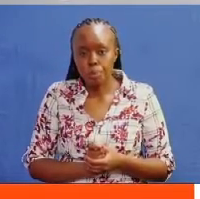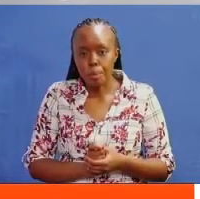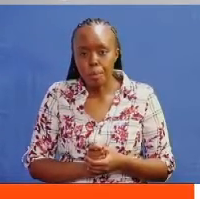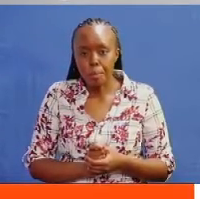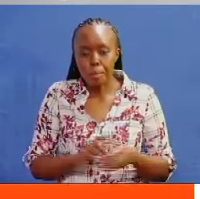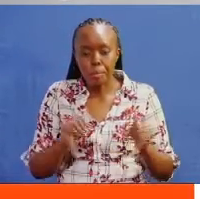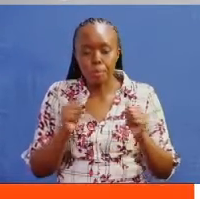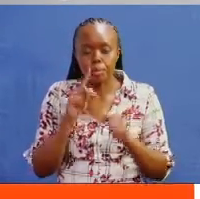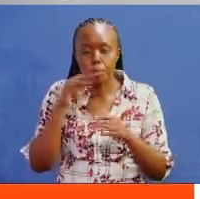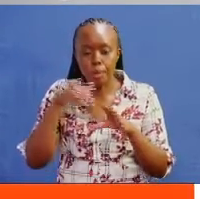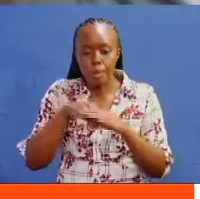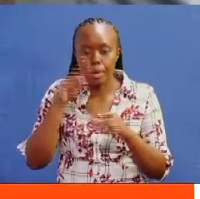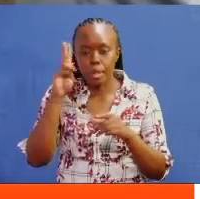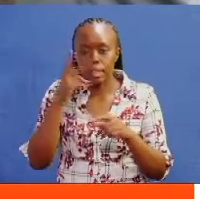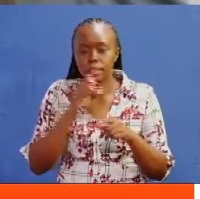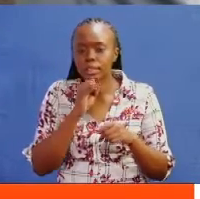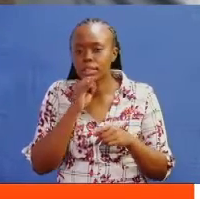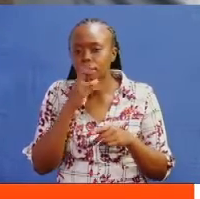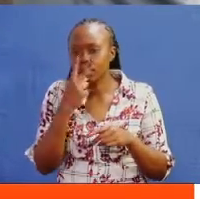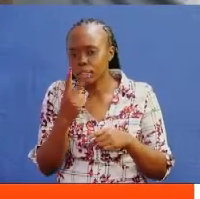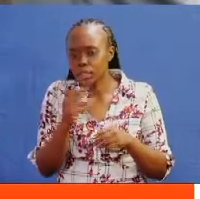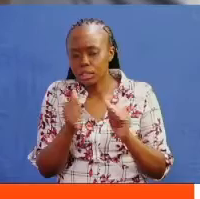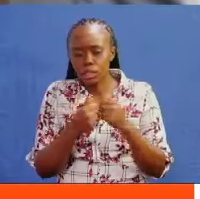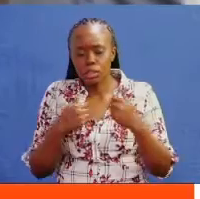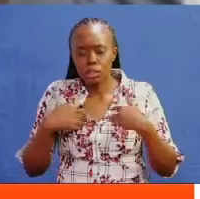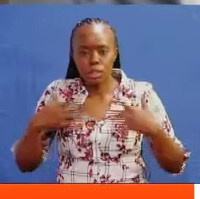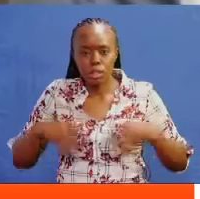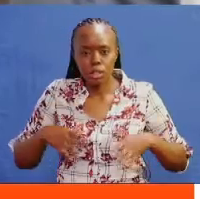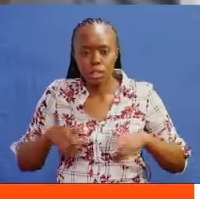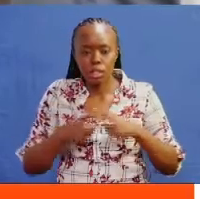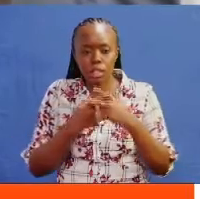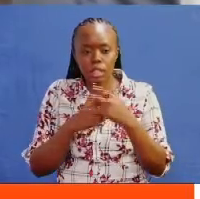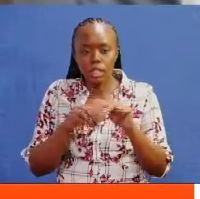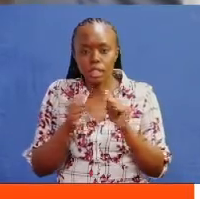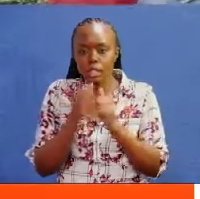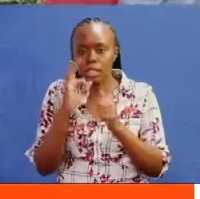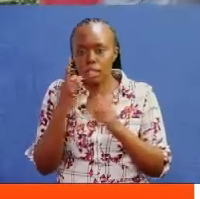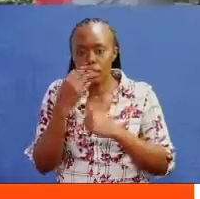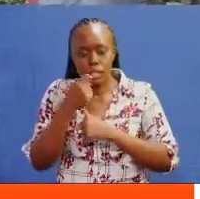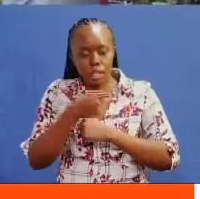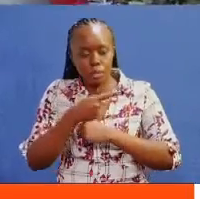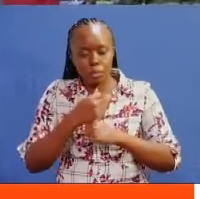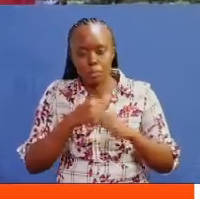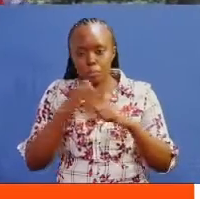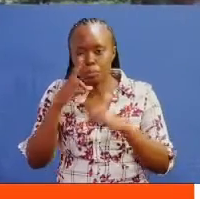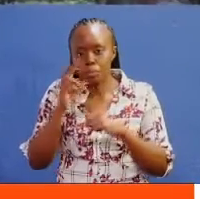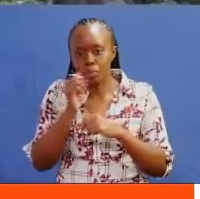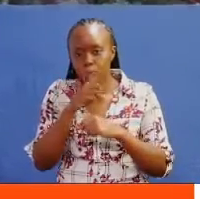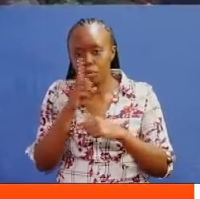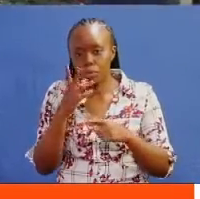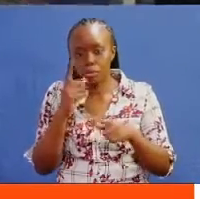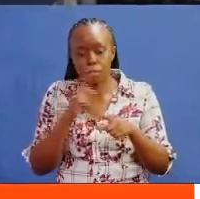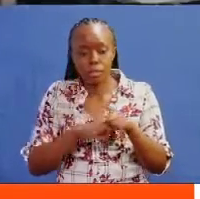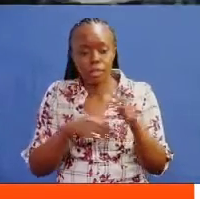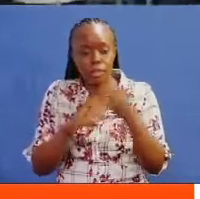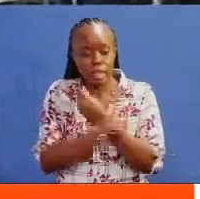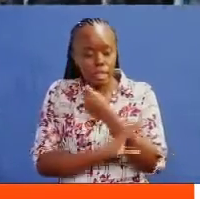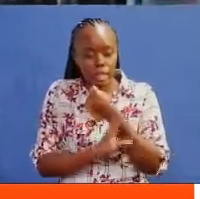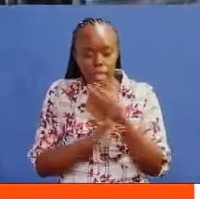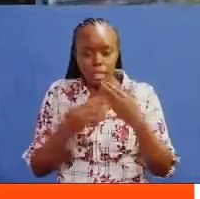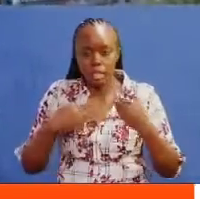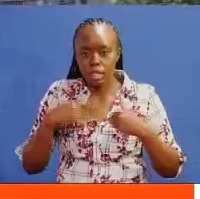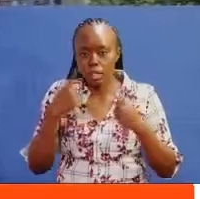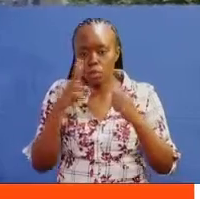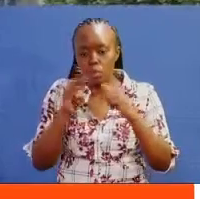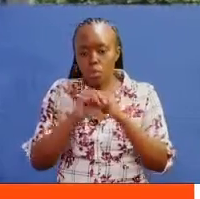In Kenya, the race to immunize its citizens started in that March 2021 when the country received over 1 million